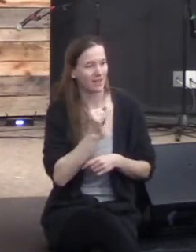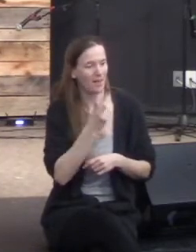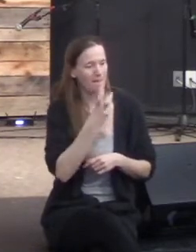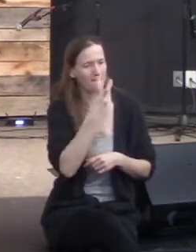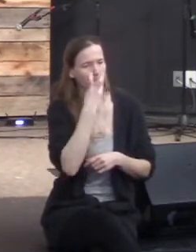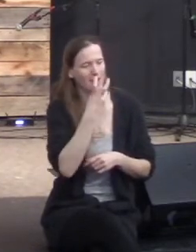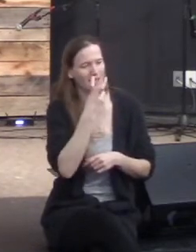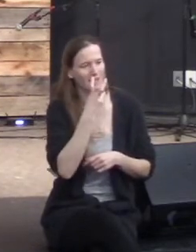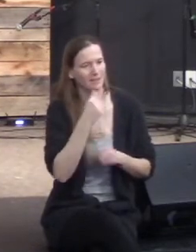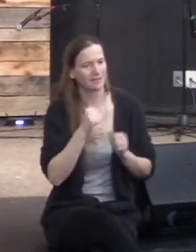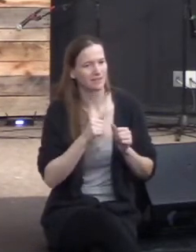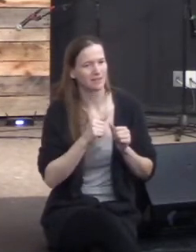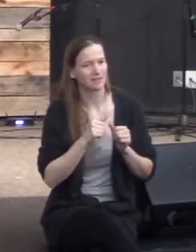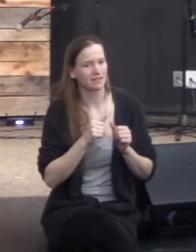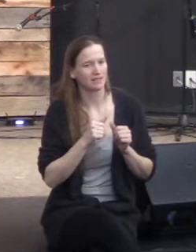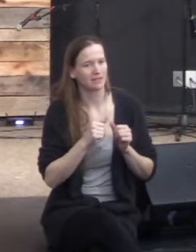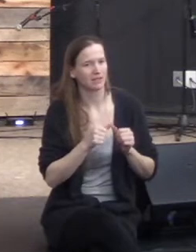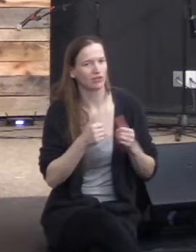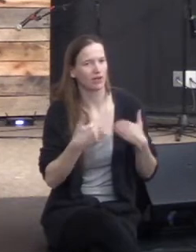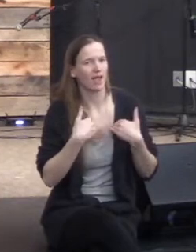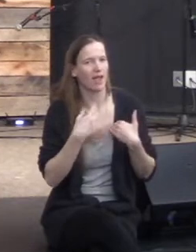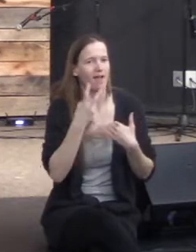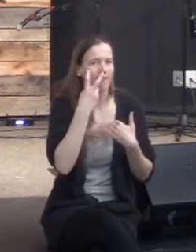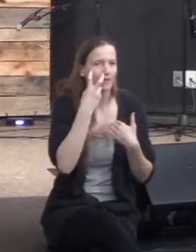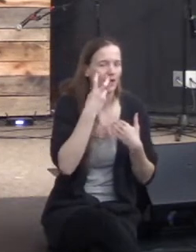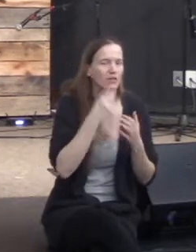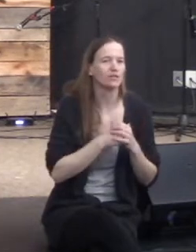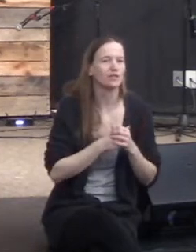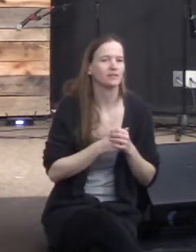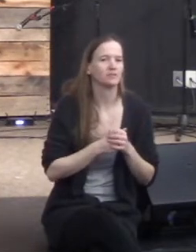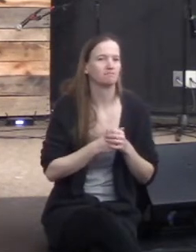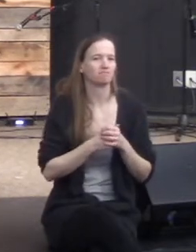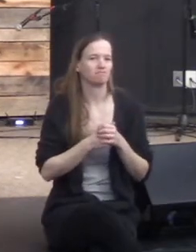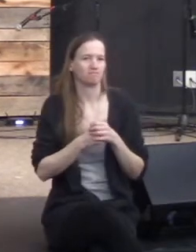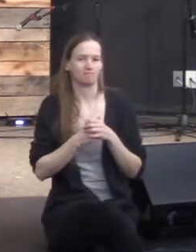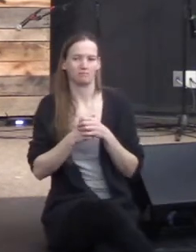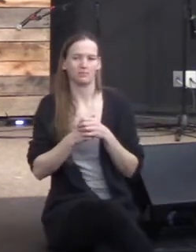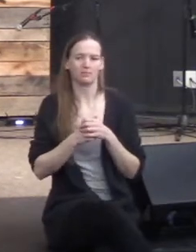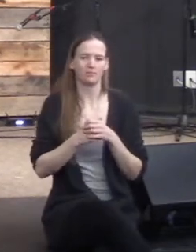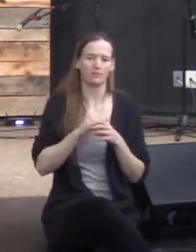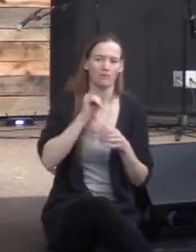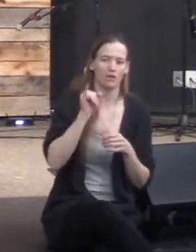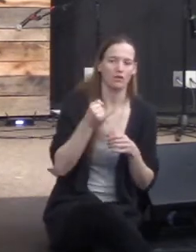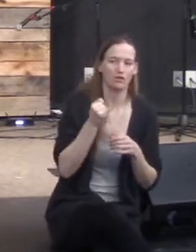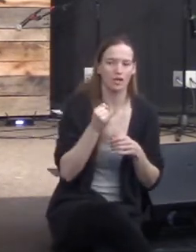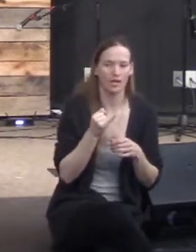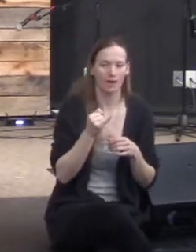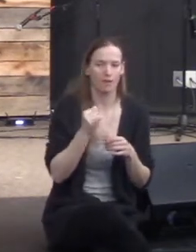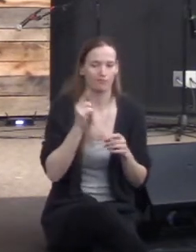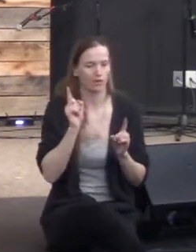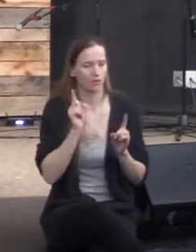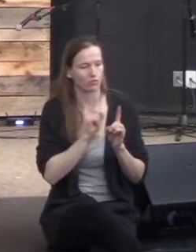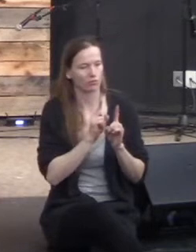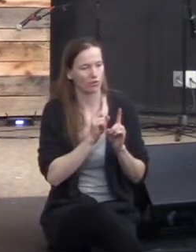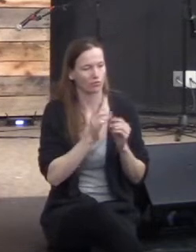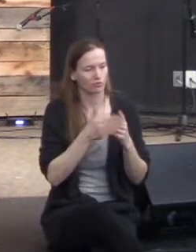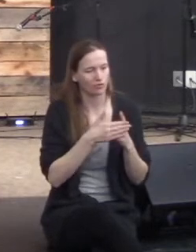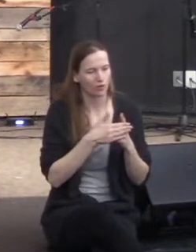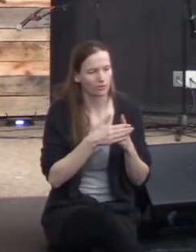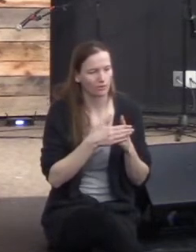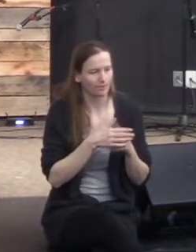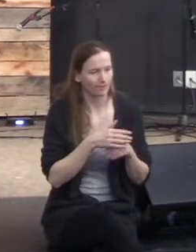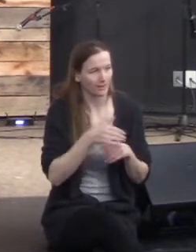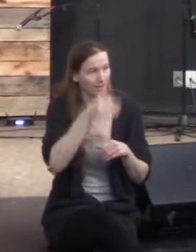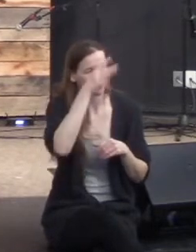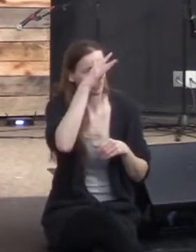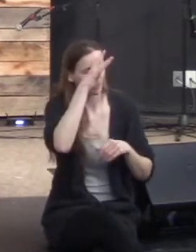This is really going to come to you telling me the truth or not. Jacob went close to his father, who touched him and said, the